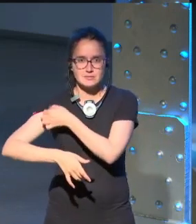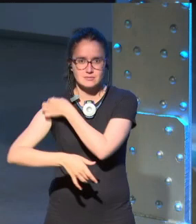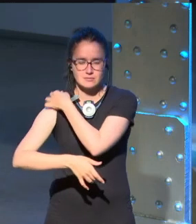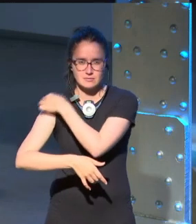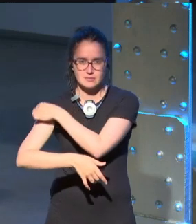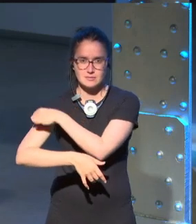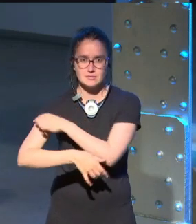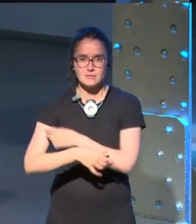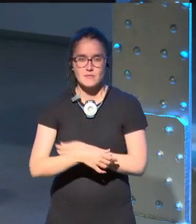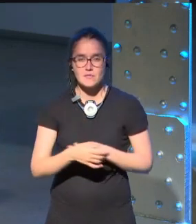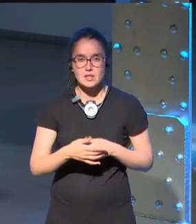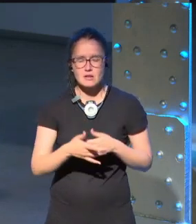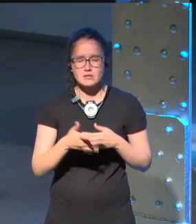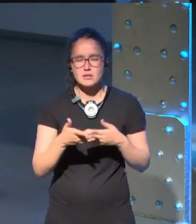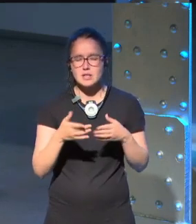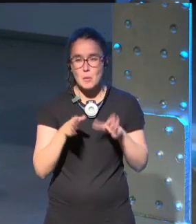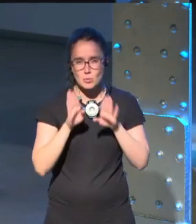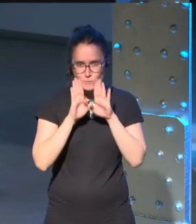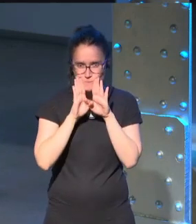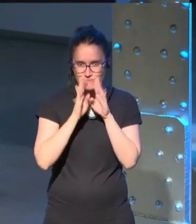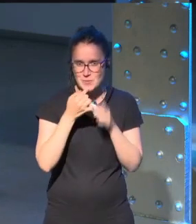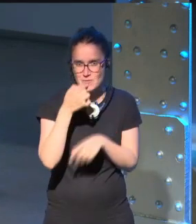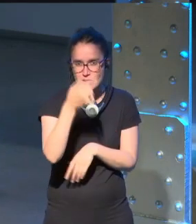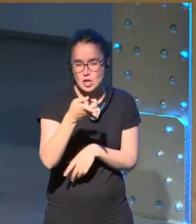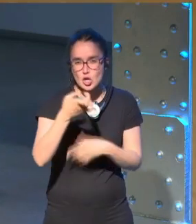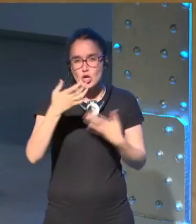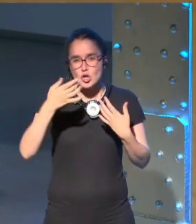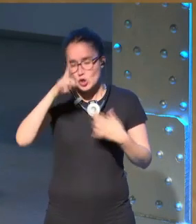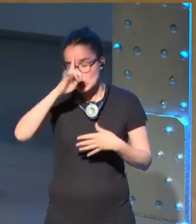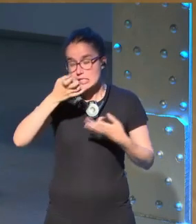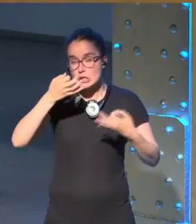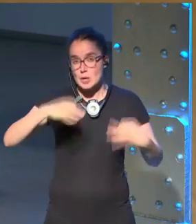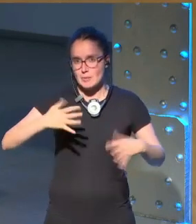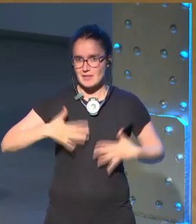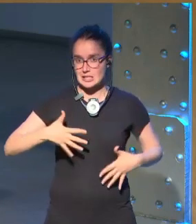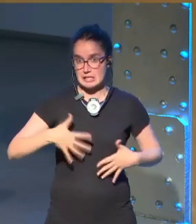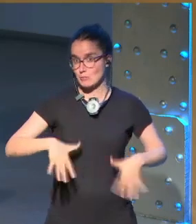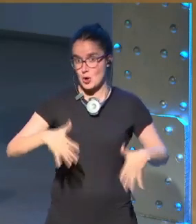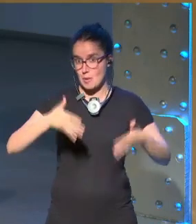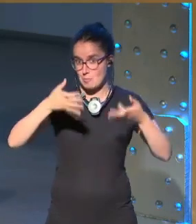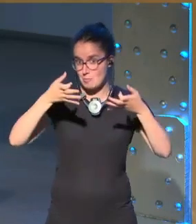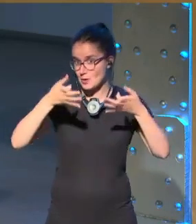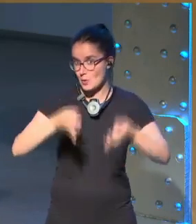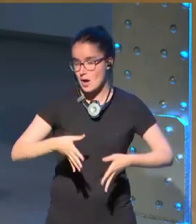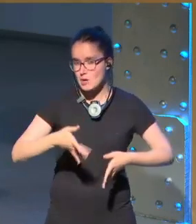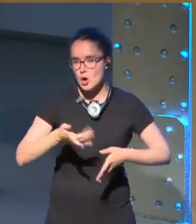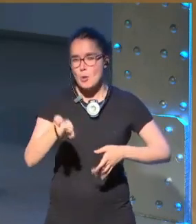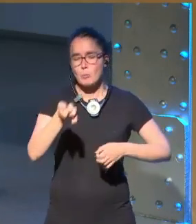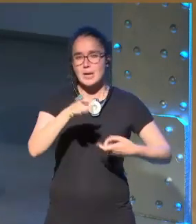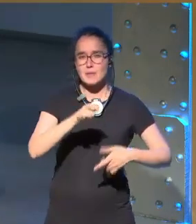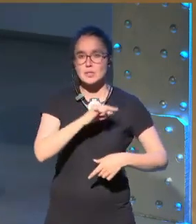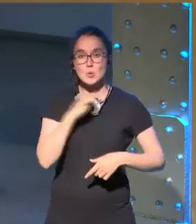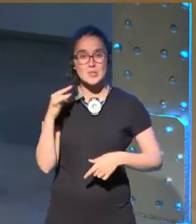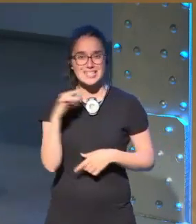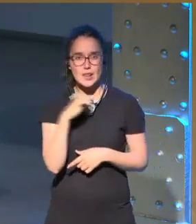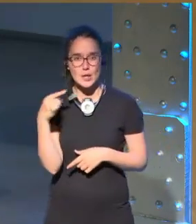into English. So we're very thankful for that. I have to confess, I don't know if you are dressed up like you are today,